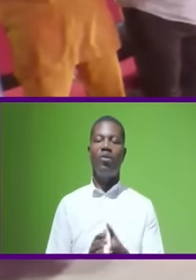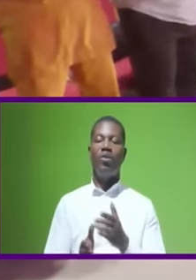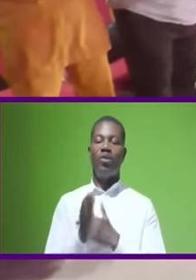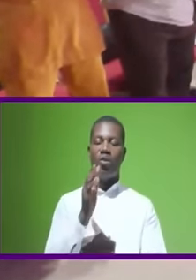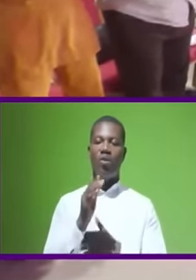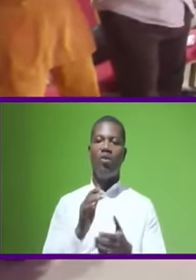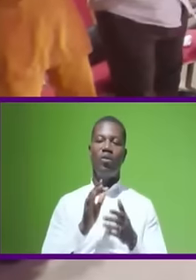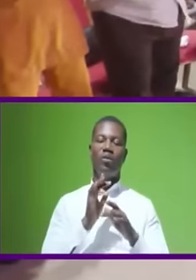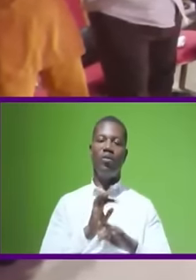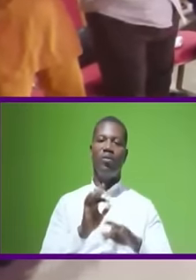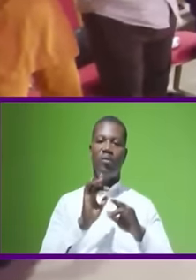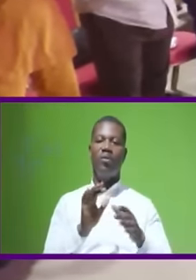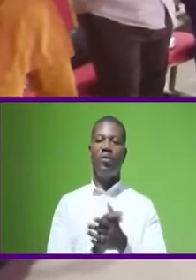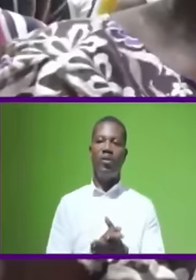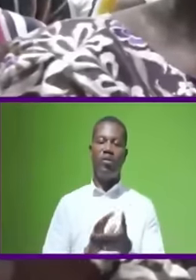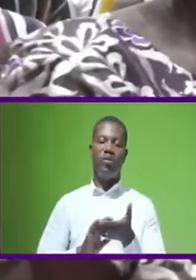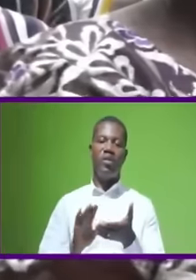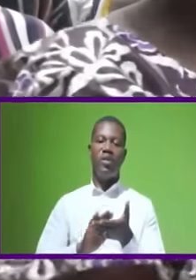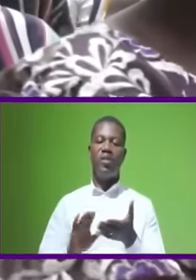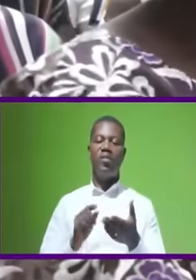oba tani